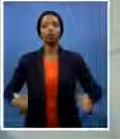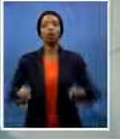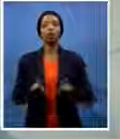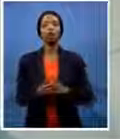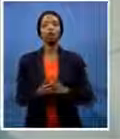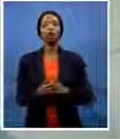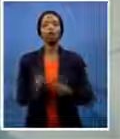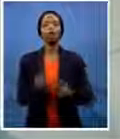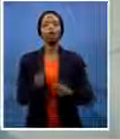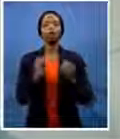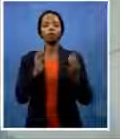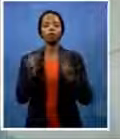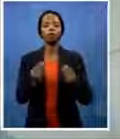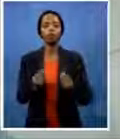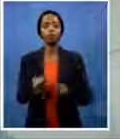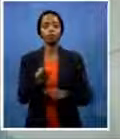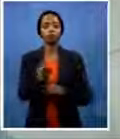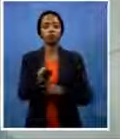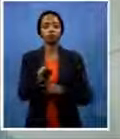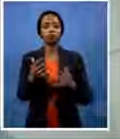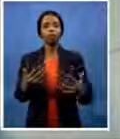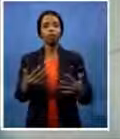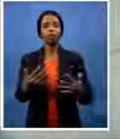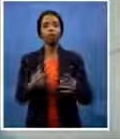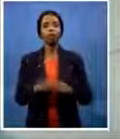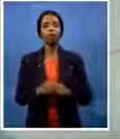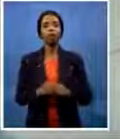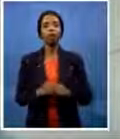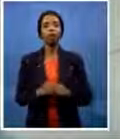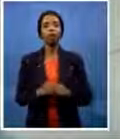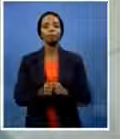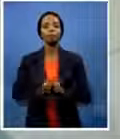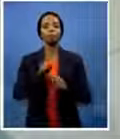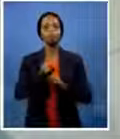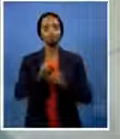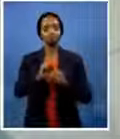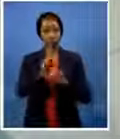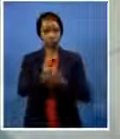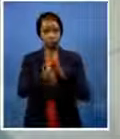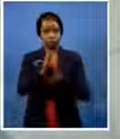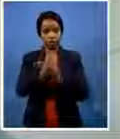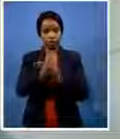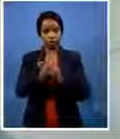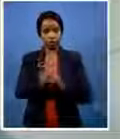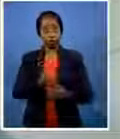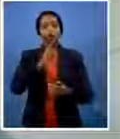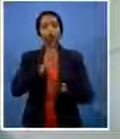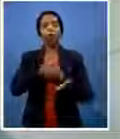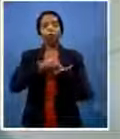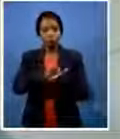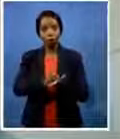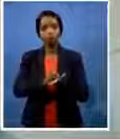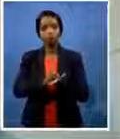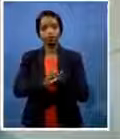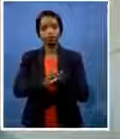negotiation or bargaining that takes place, honesty is the best way to approach this. Let's be honest